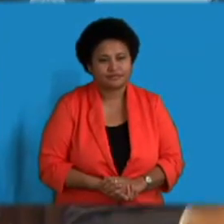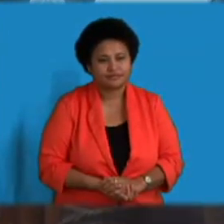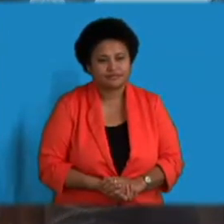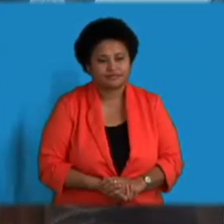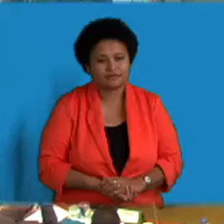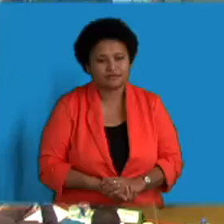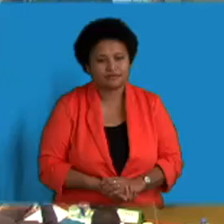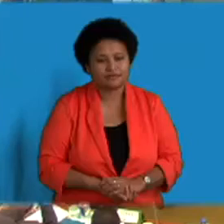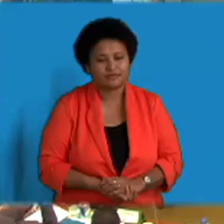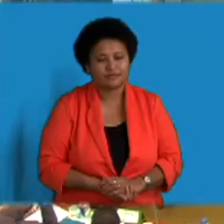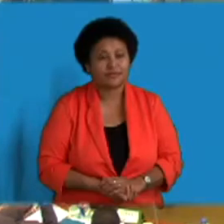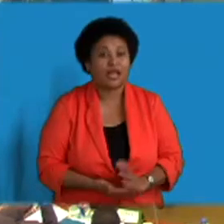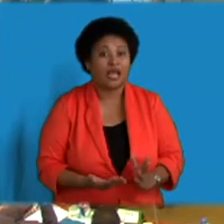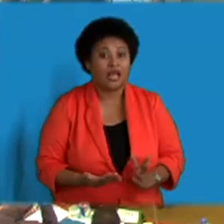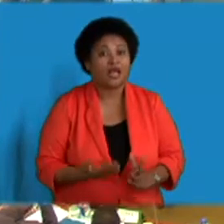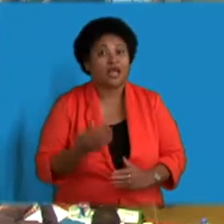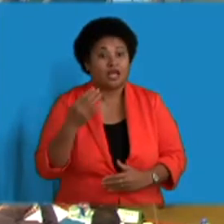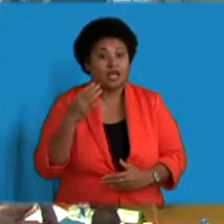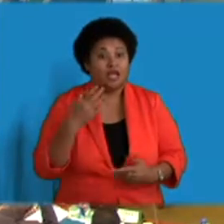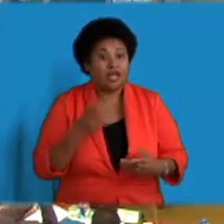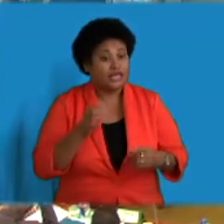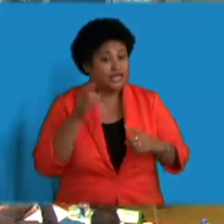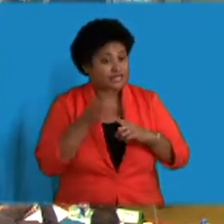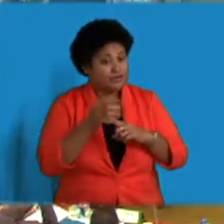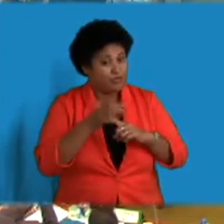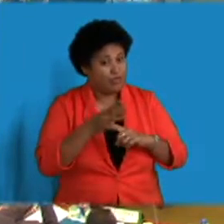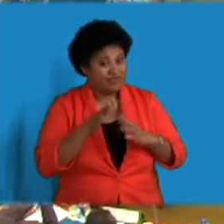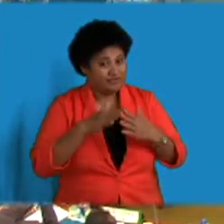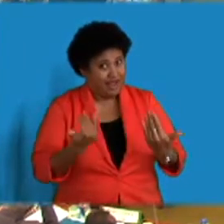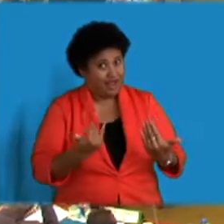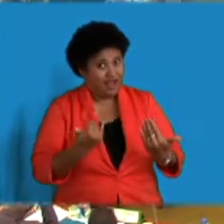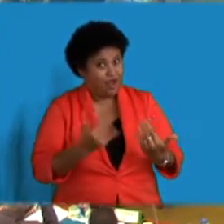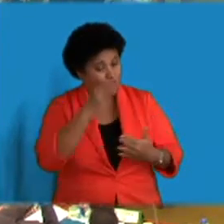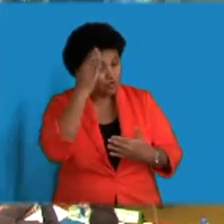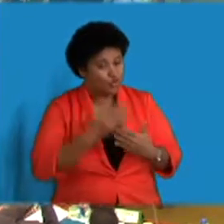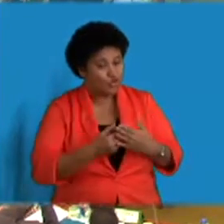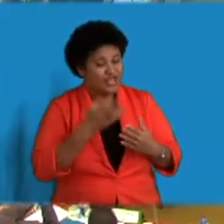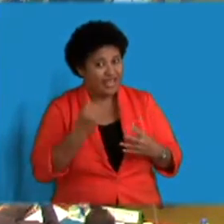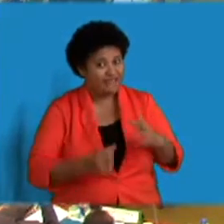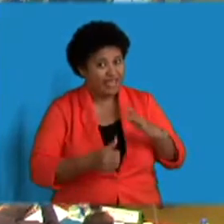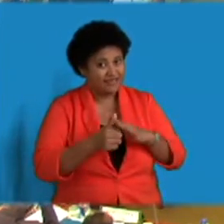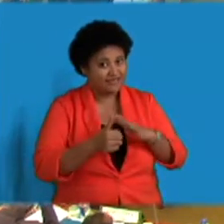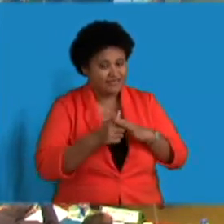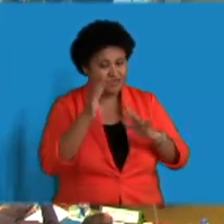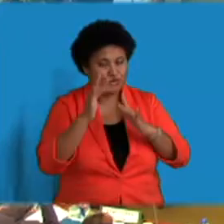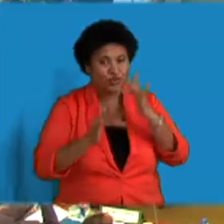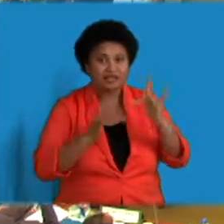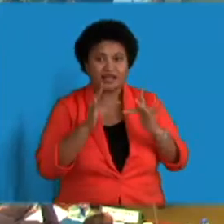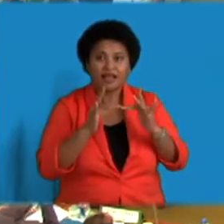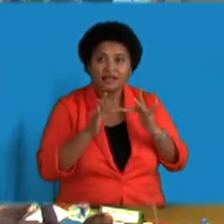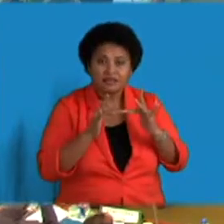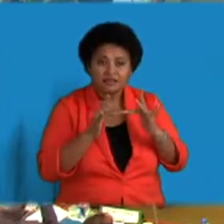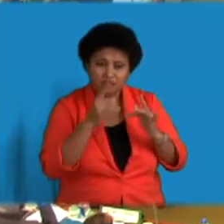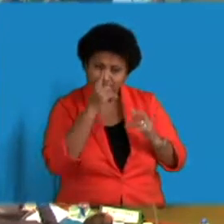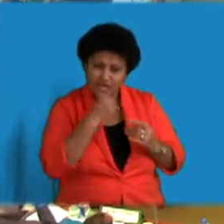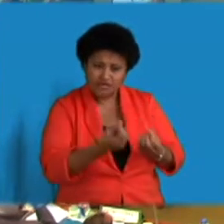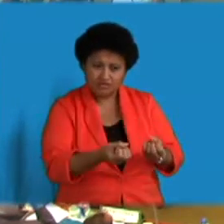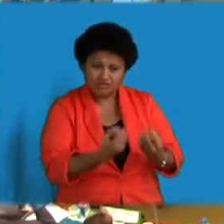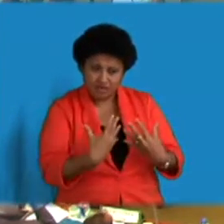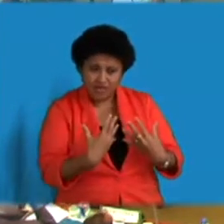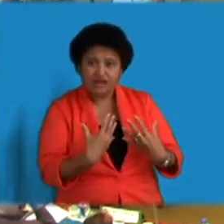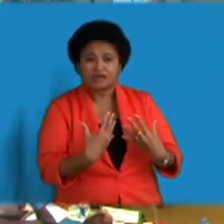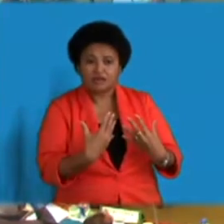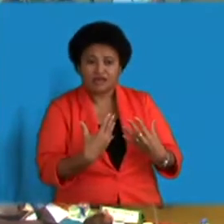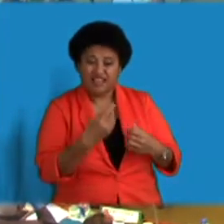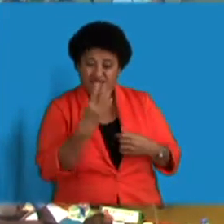Nawaipula. It's very important now for students to have access to the internet. Can the Honourable Minister advise us that in these 414